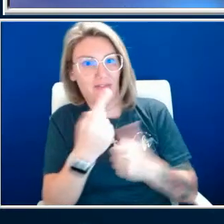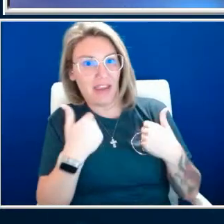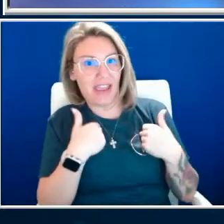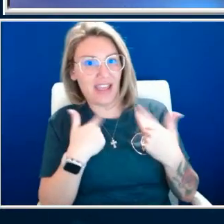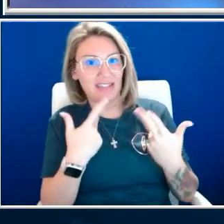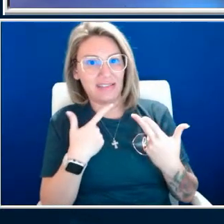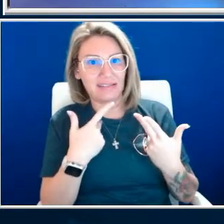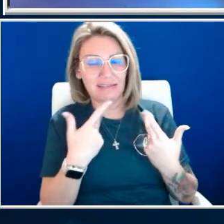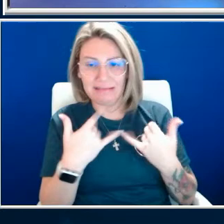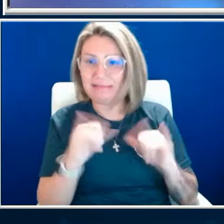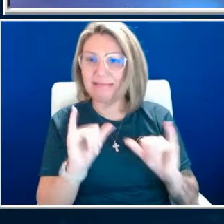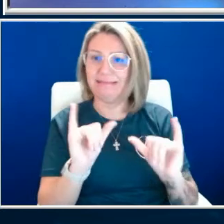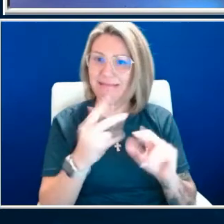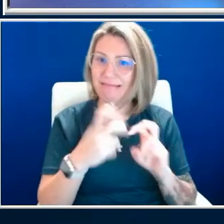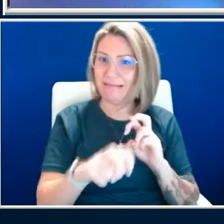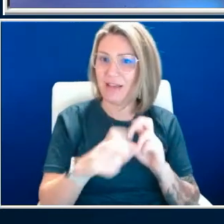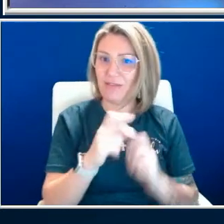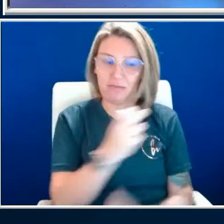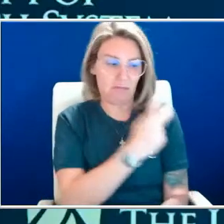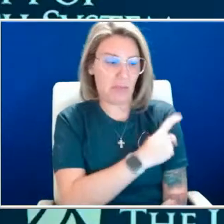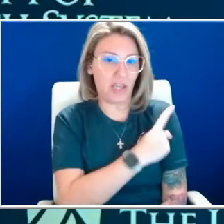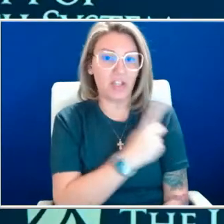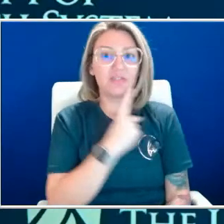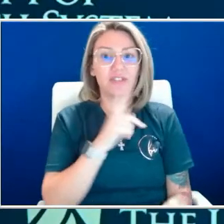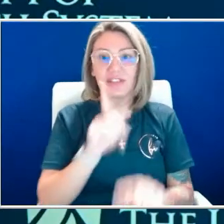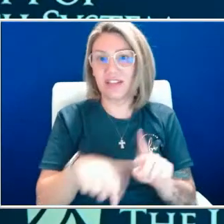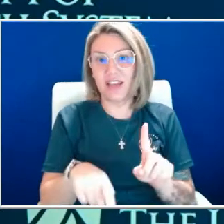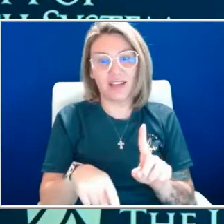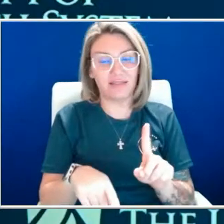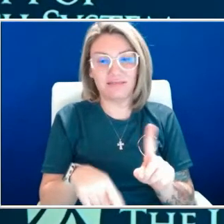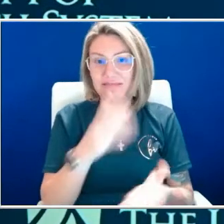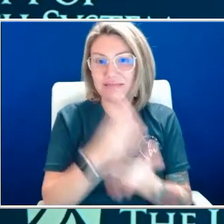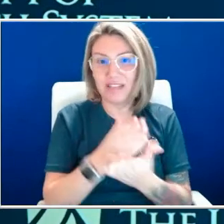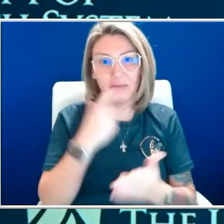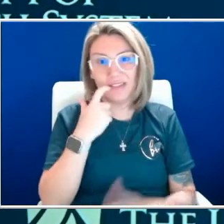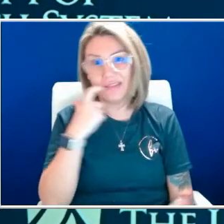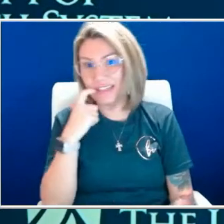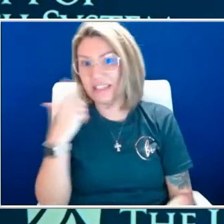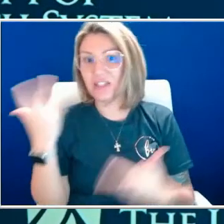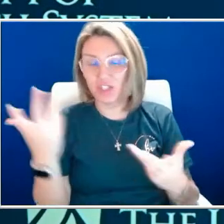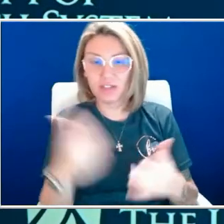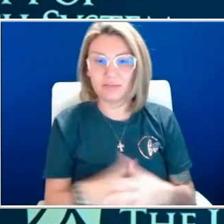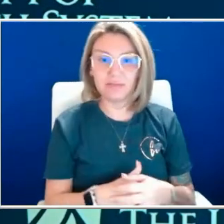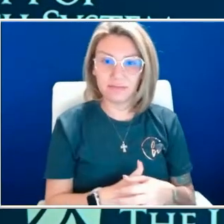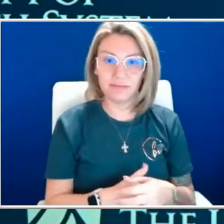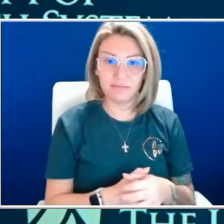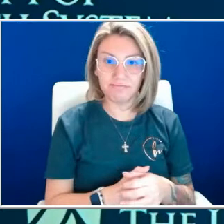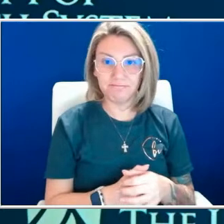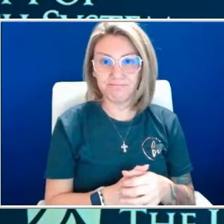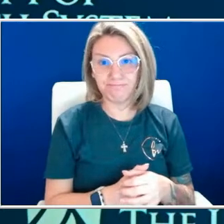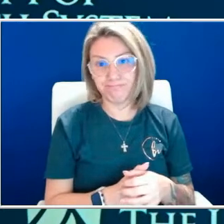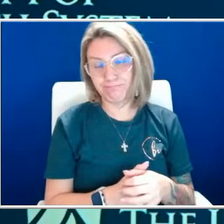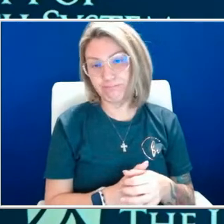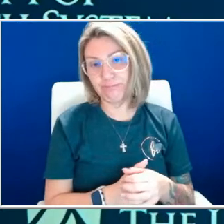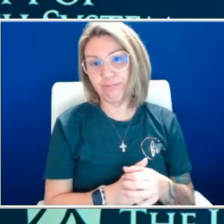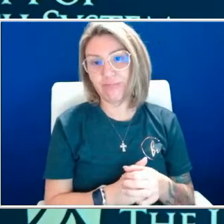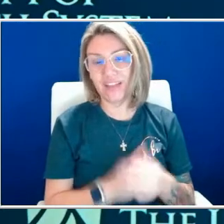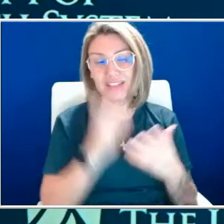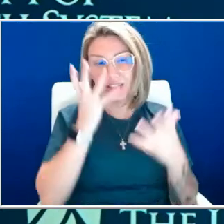have patients, and sometimes they can't stop. It's an addiction. No, it's awful. And it's unfortunate